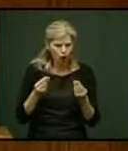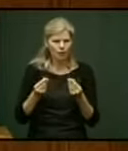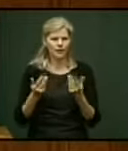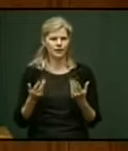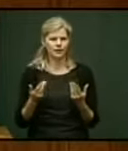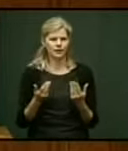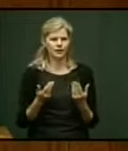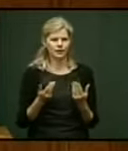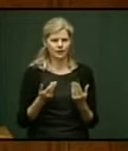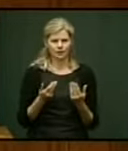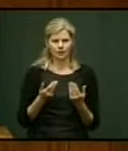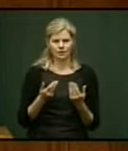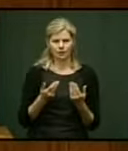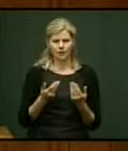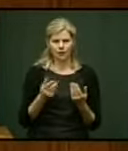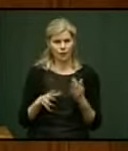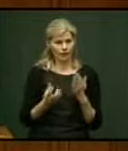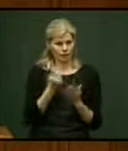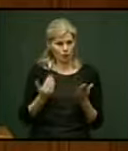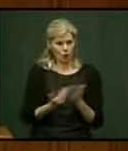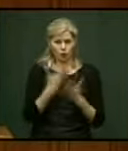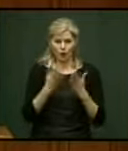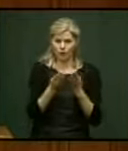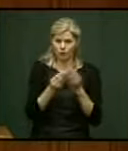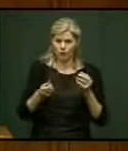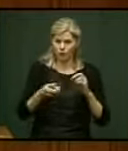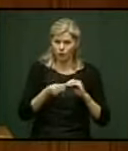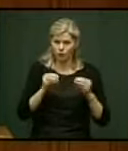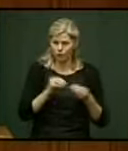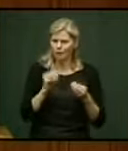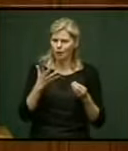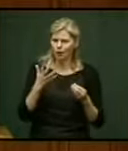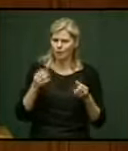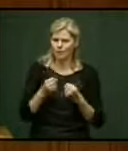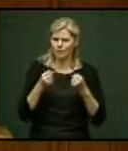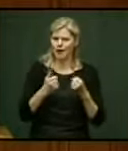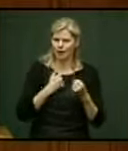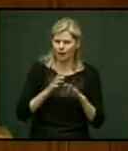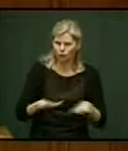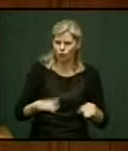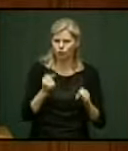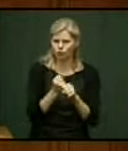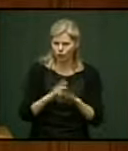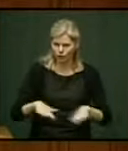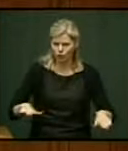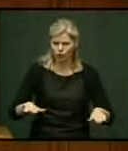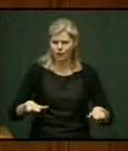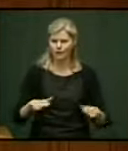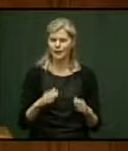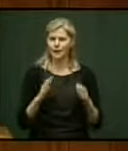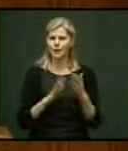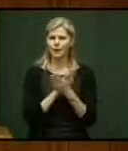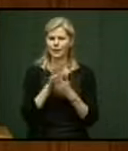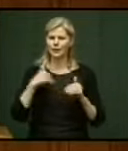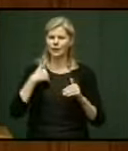our grandchildren to meet these challenges successfully. But to do so, we will need to approach problems differently than we have